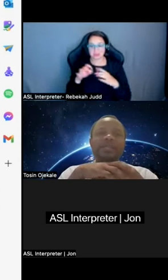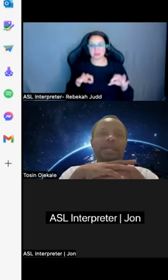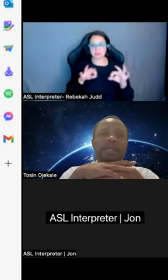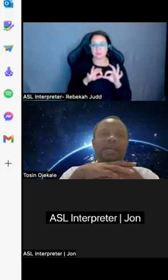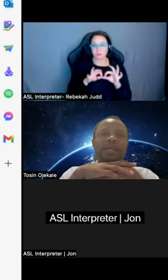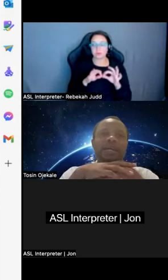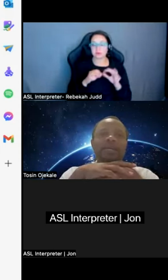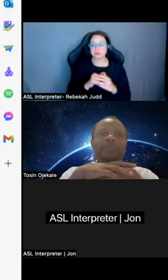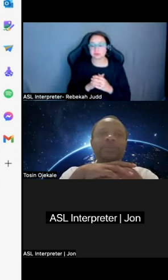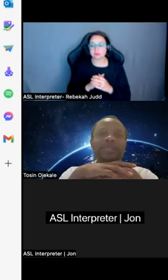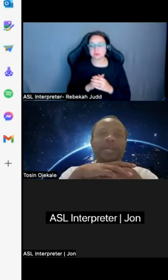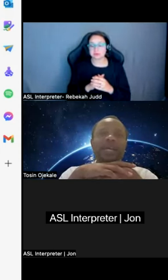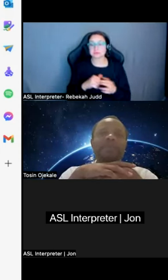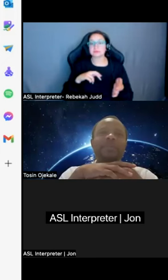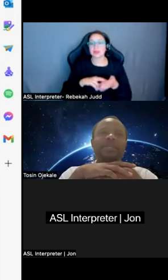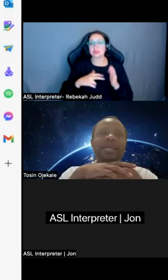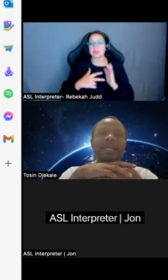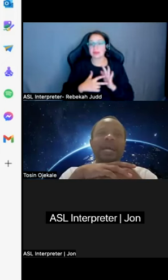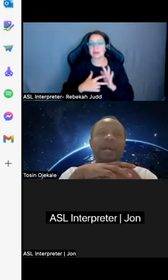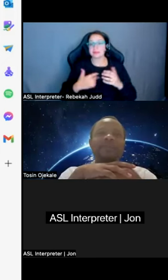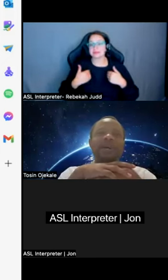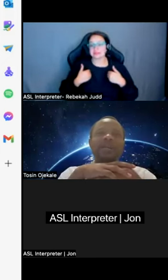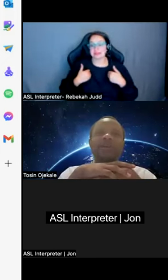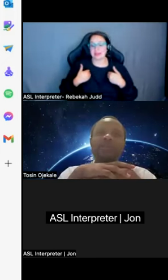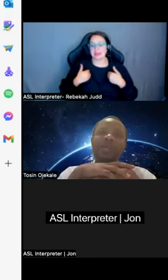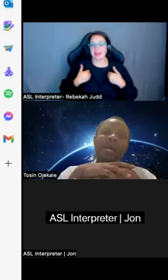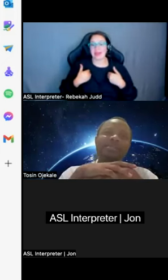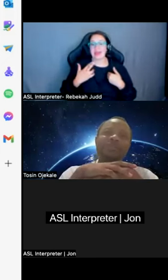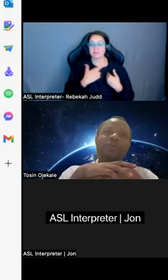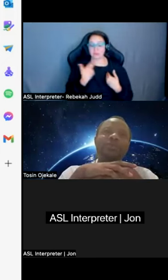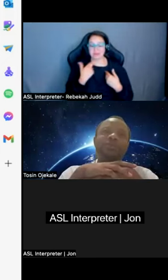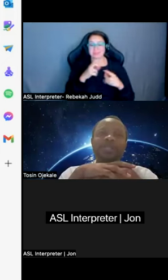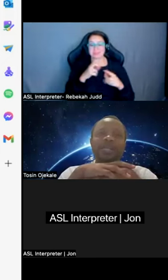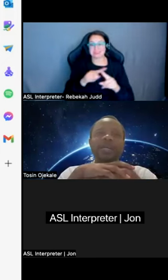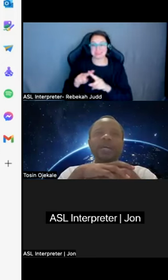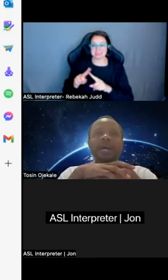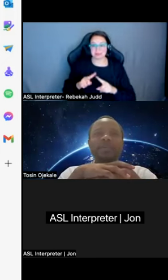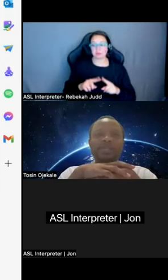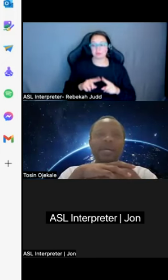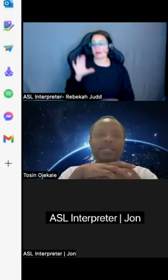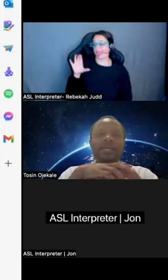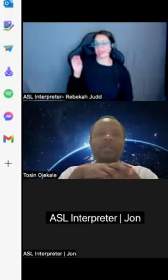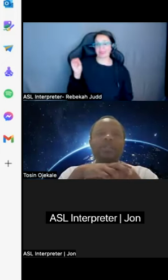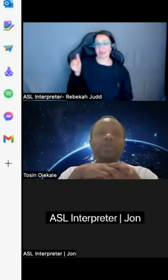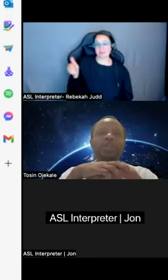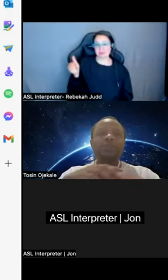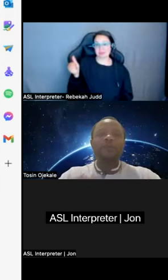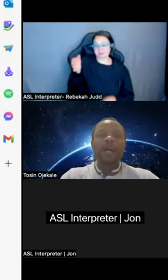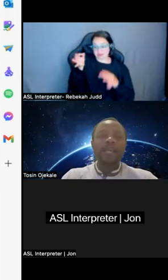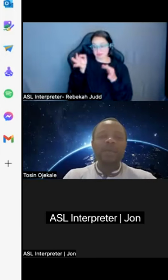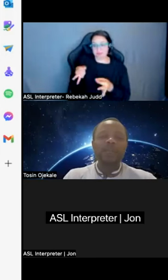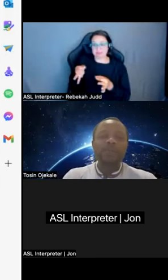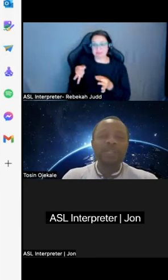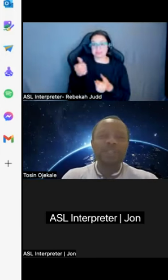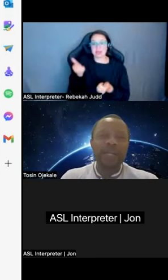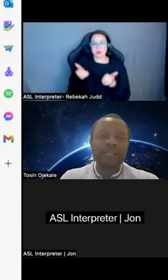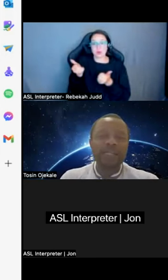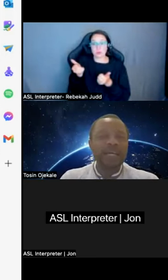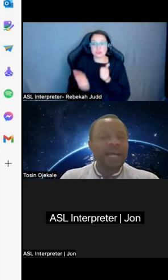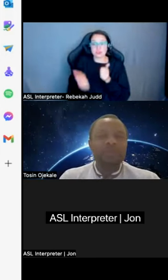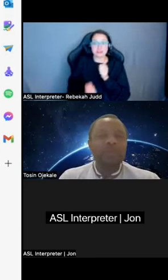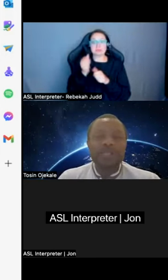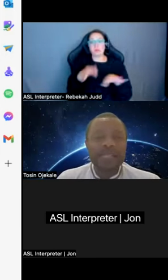different risk elements, and the company has its own risk appetite. So you need to find a way to make sure